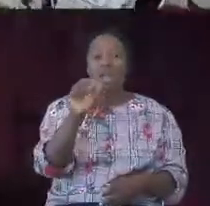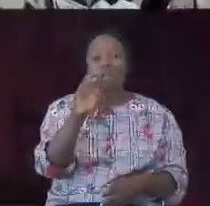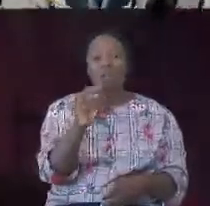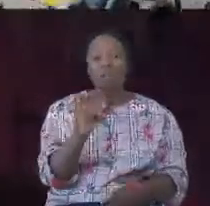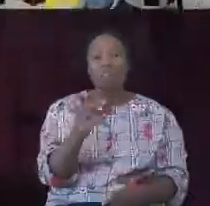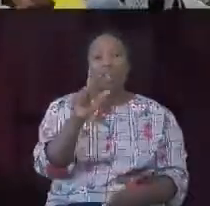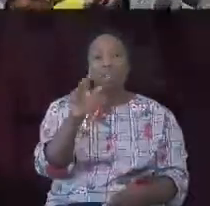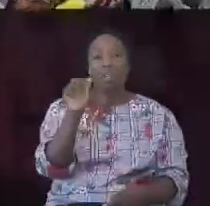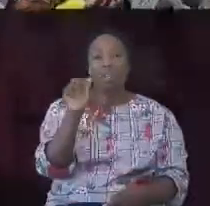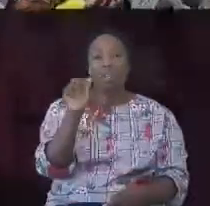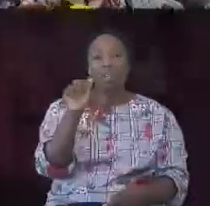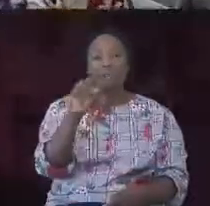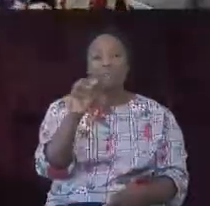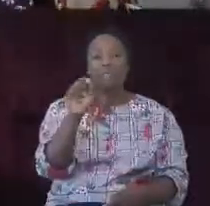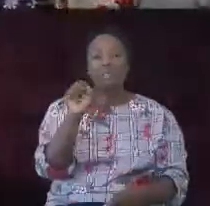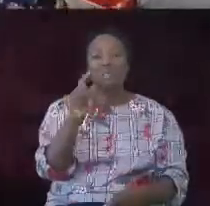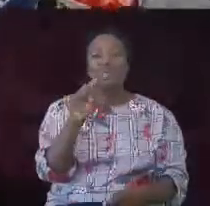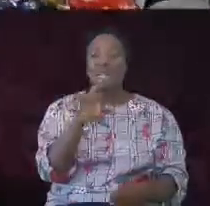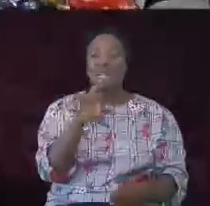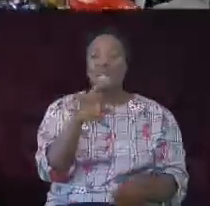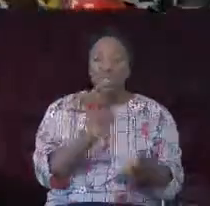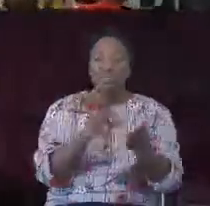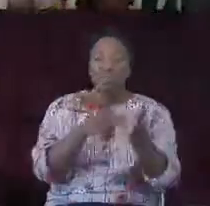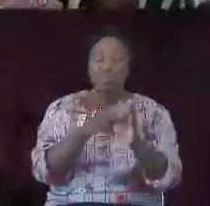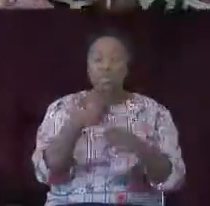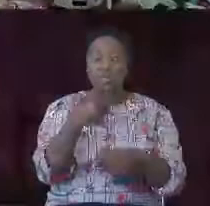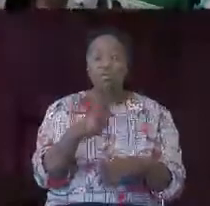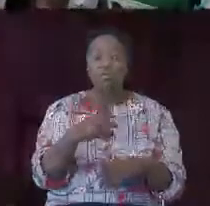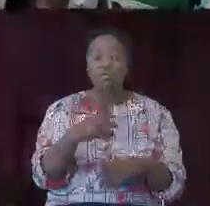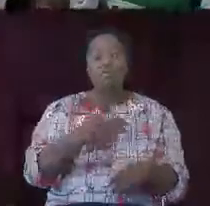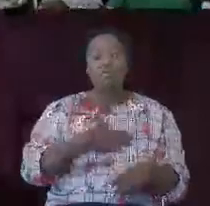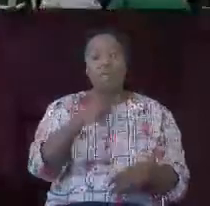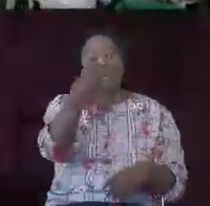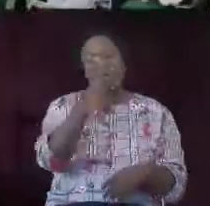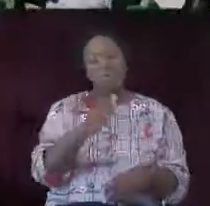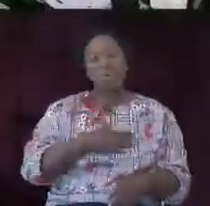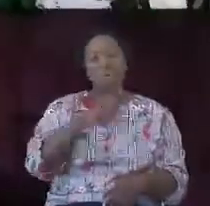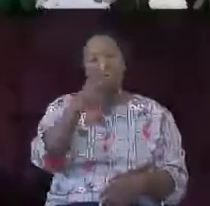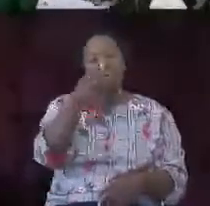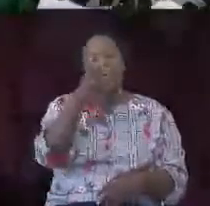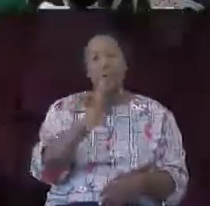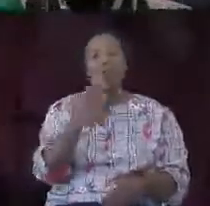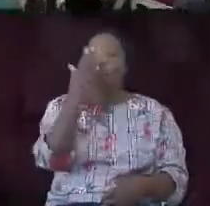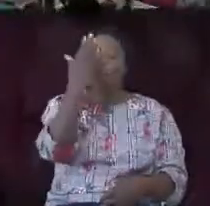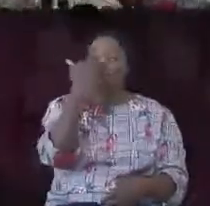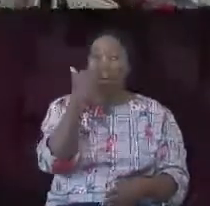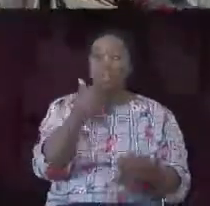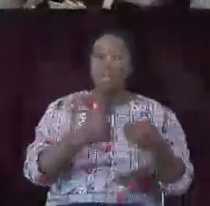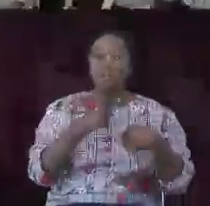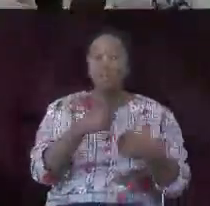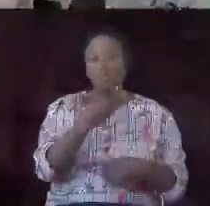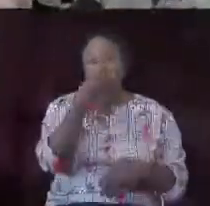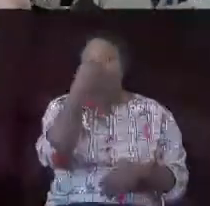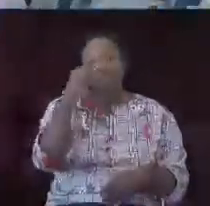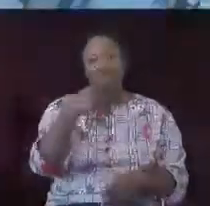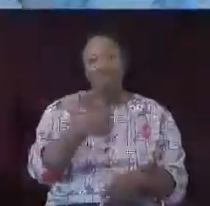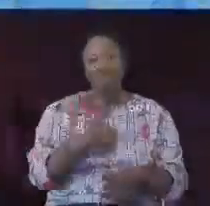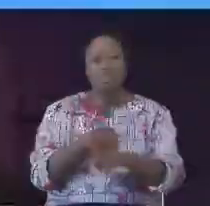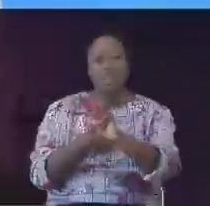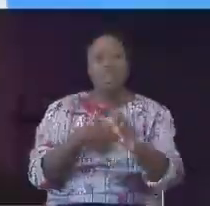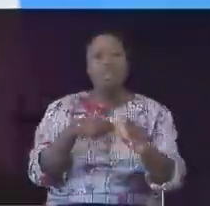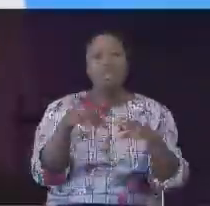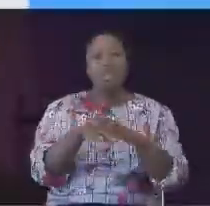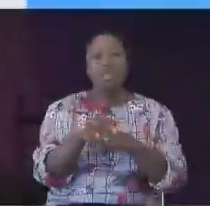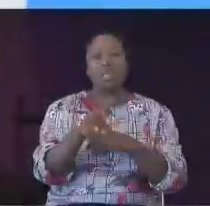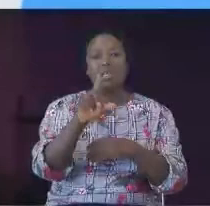lama sabachthani? That is to say, my God, why